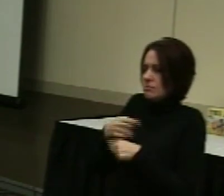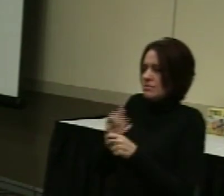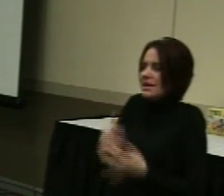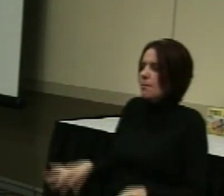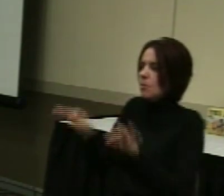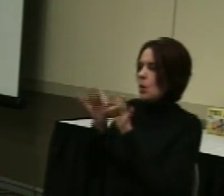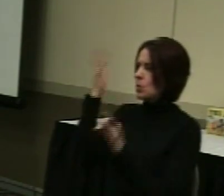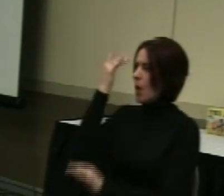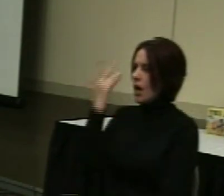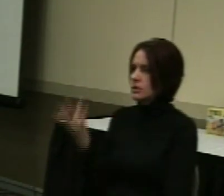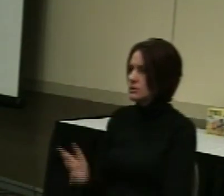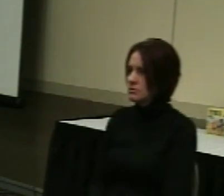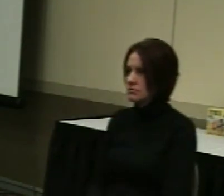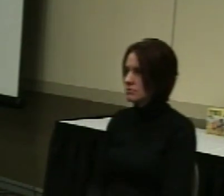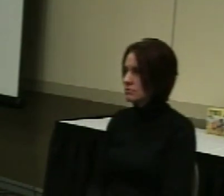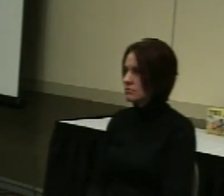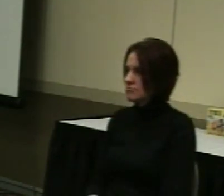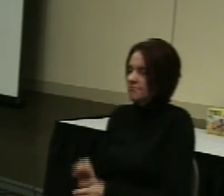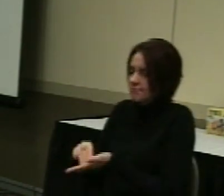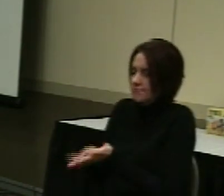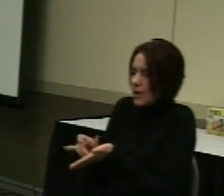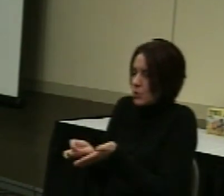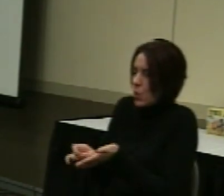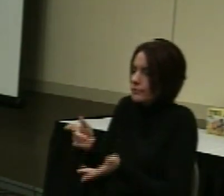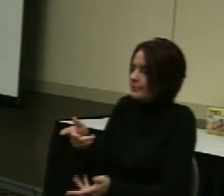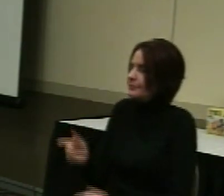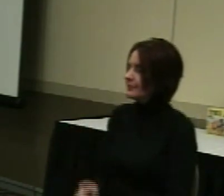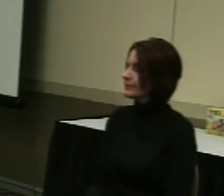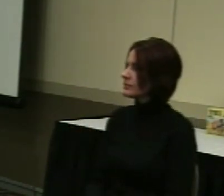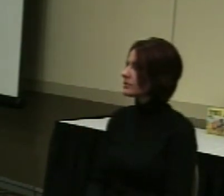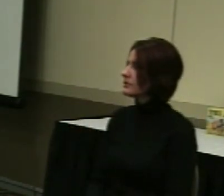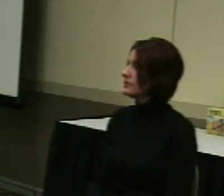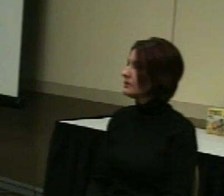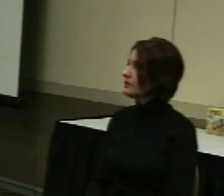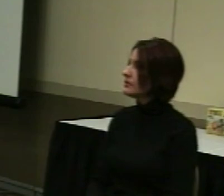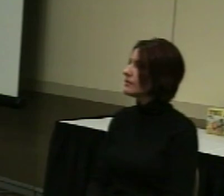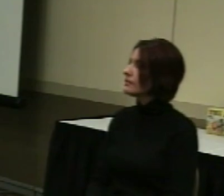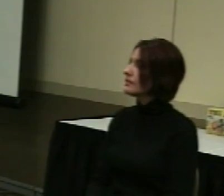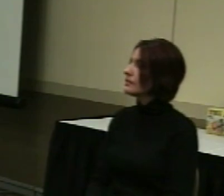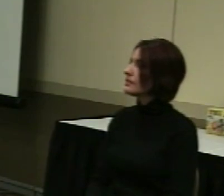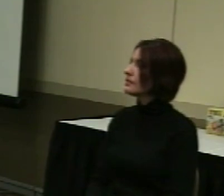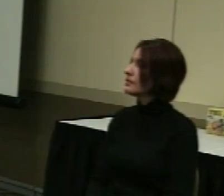so important? Just jot a note on that. And I'd love to see you doing that, and then